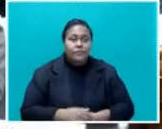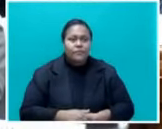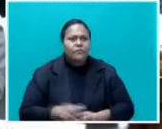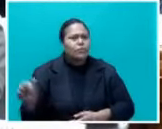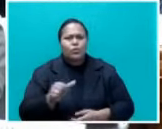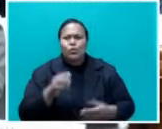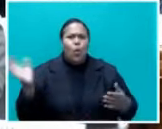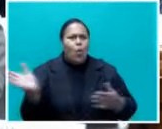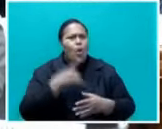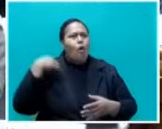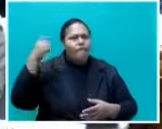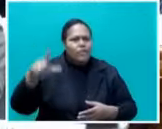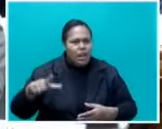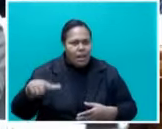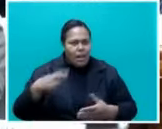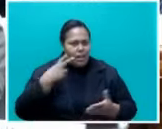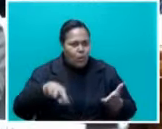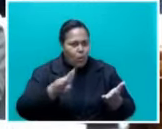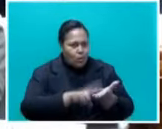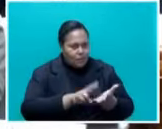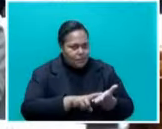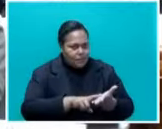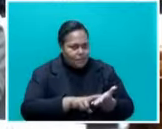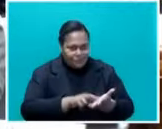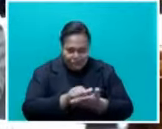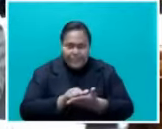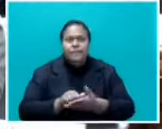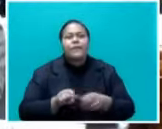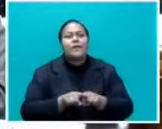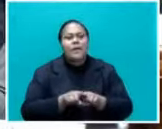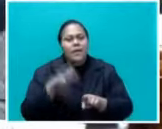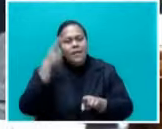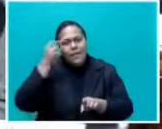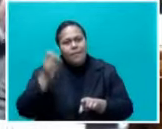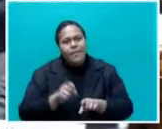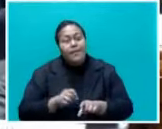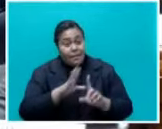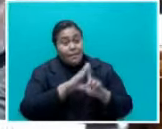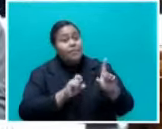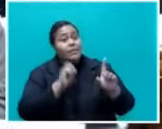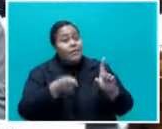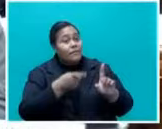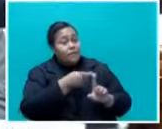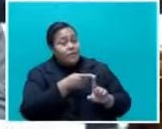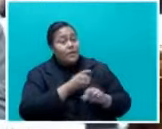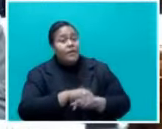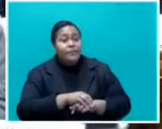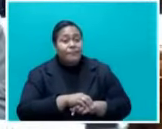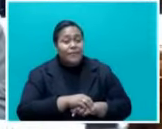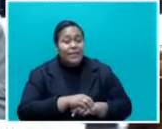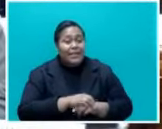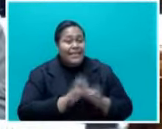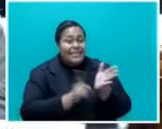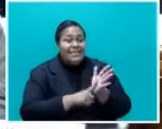all your official records. If in the meantime, Honorable Tambuya wants to change her name to Miss Linda